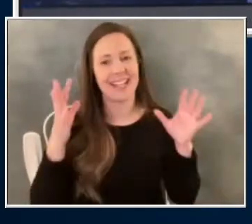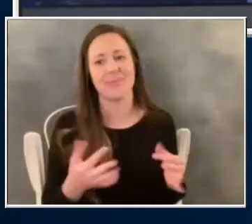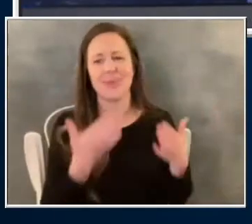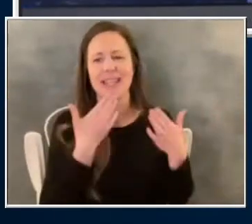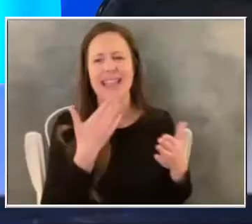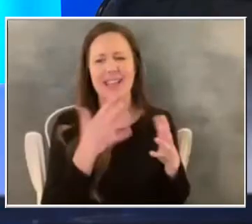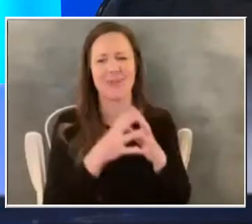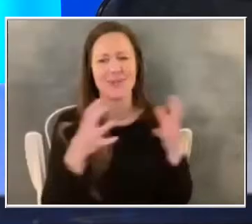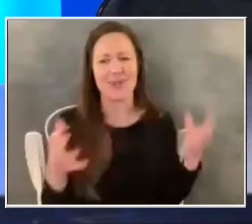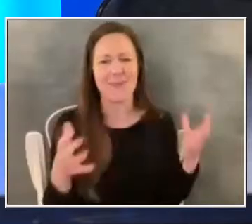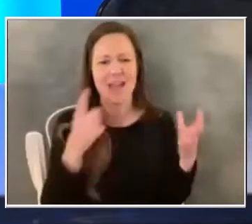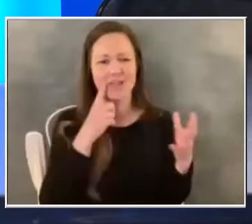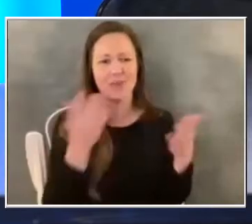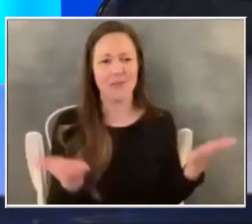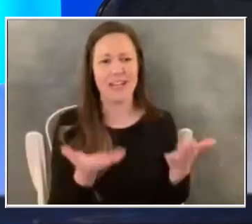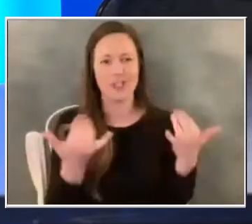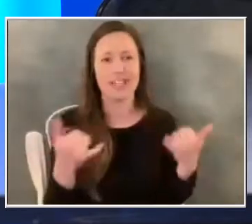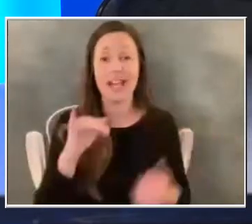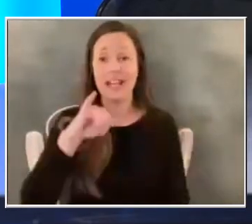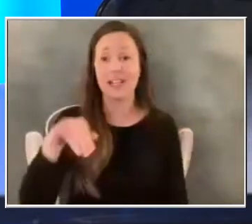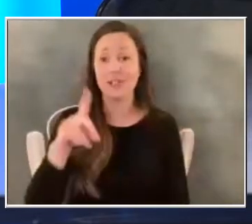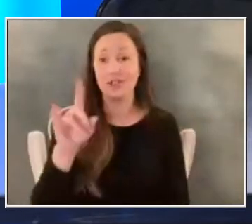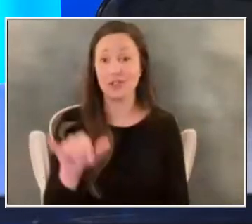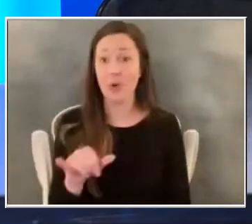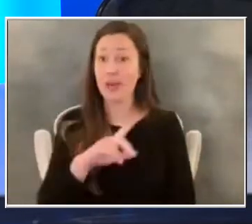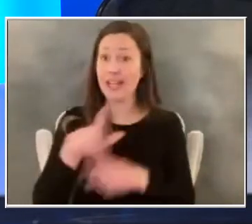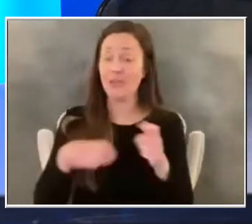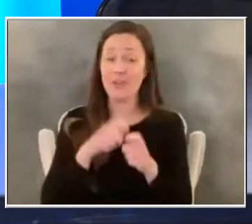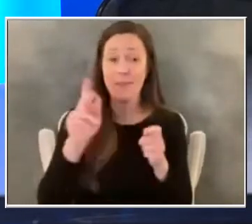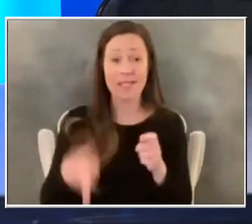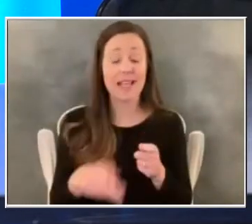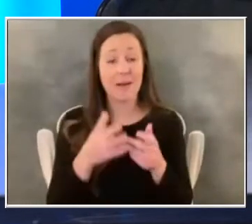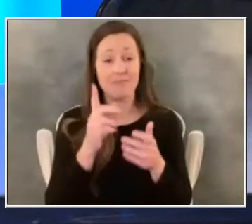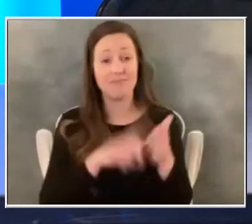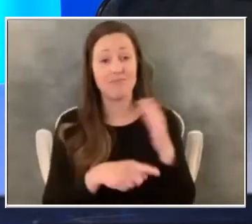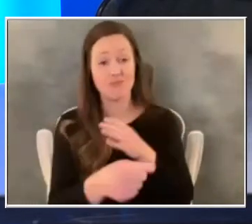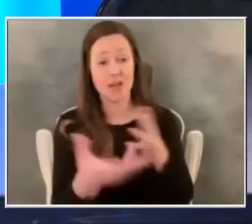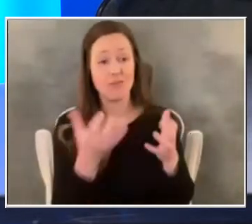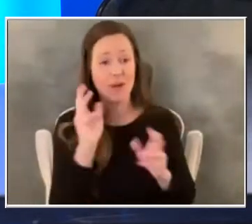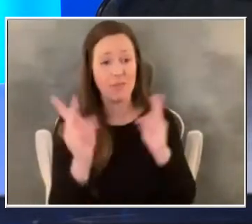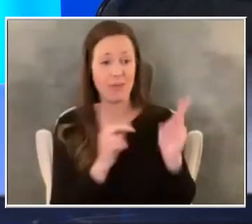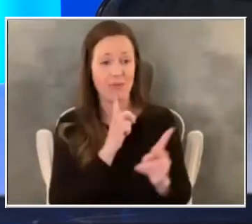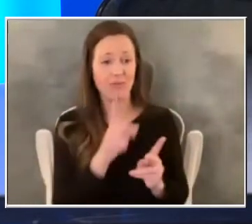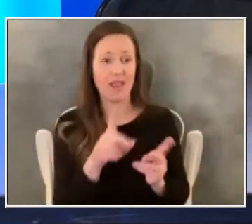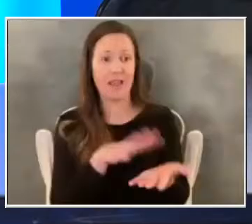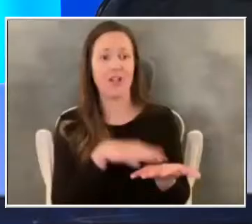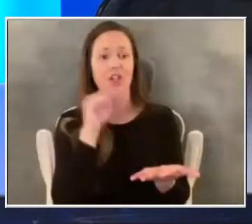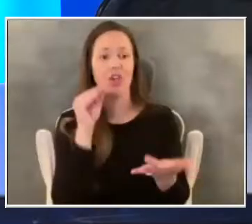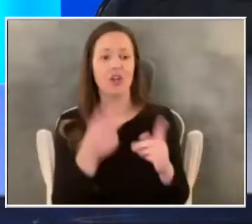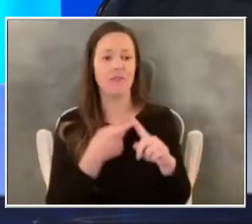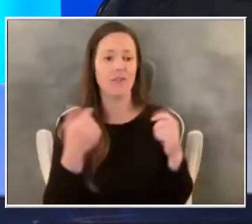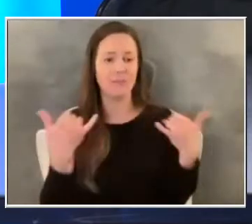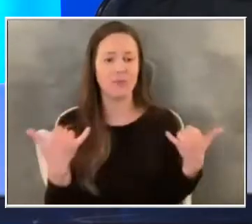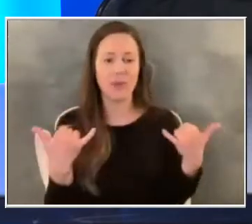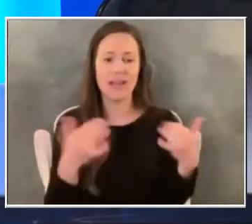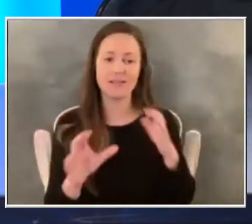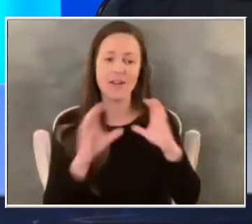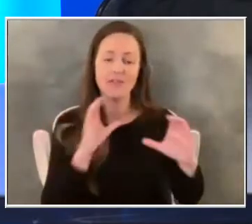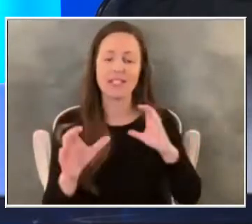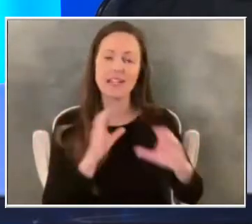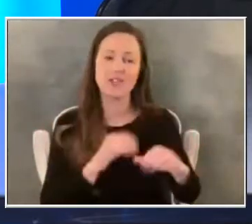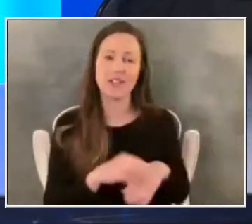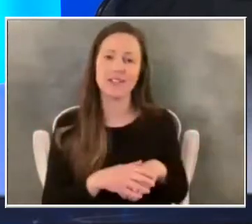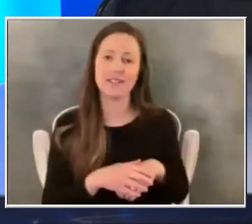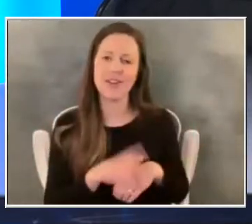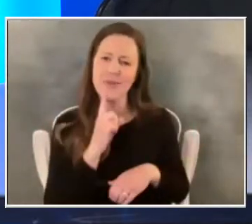today. Jody, wrap us up on this Friday. What do you want people to really take from this conversation? A really good one today, by the